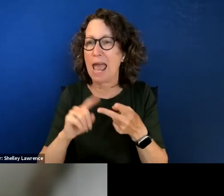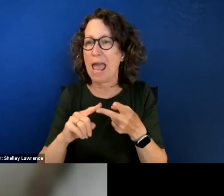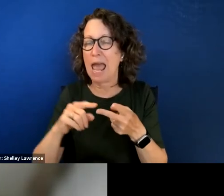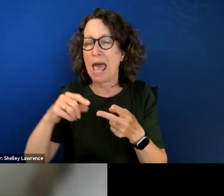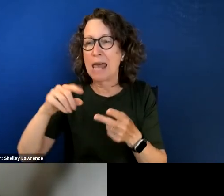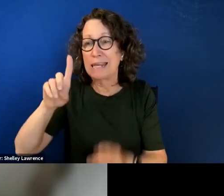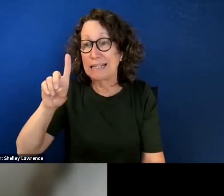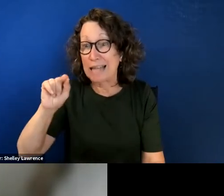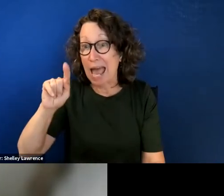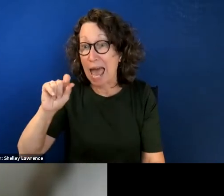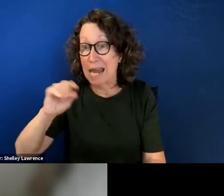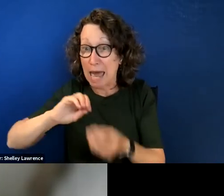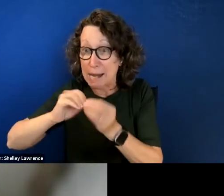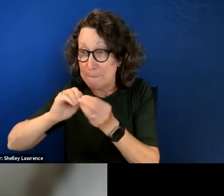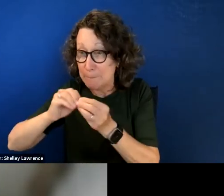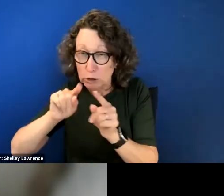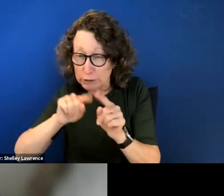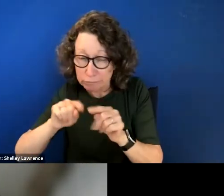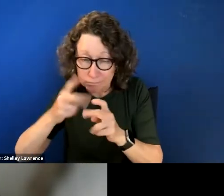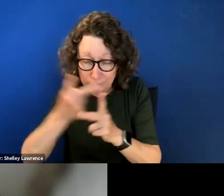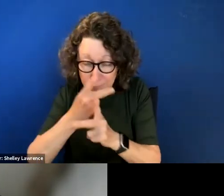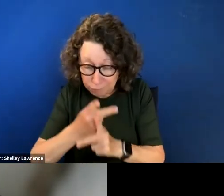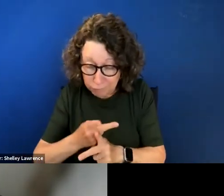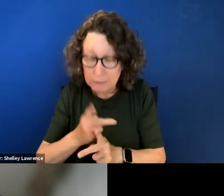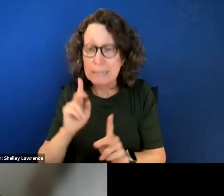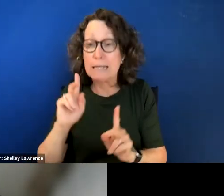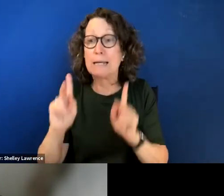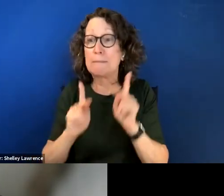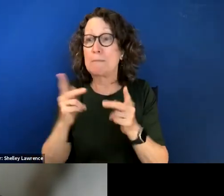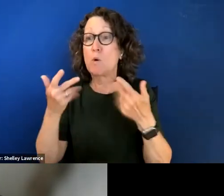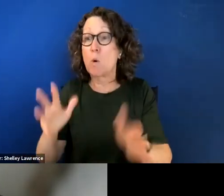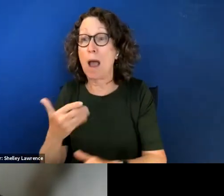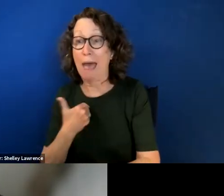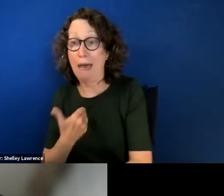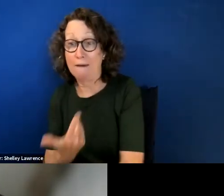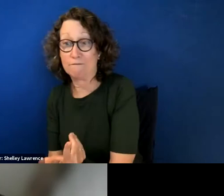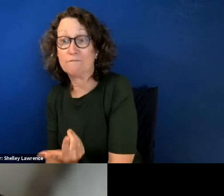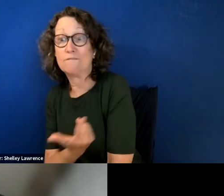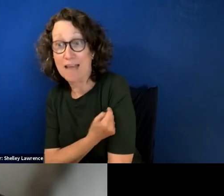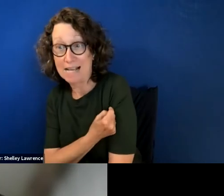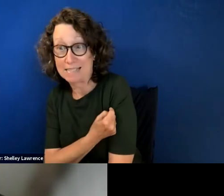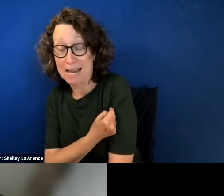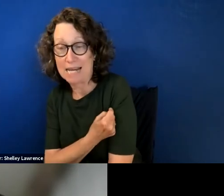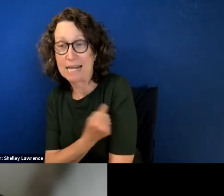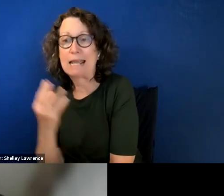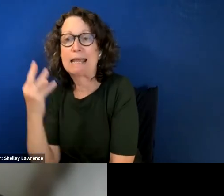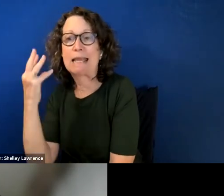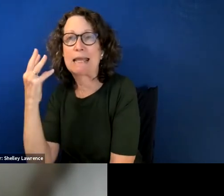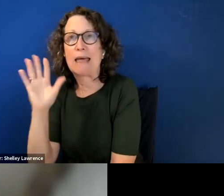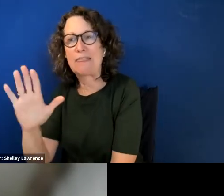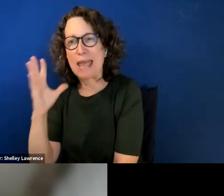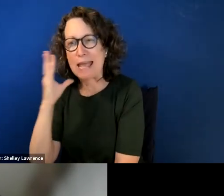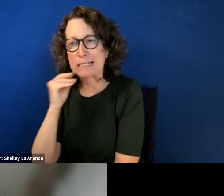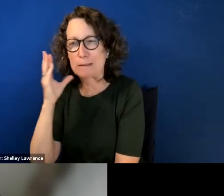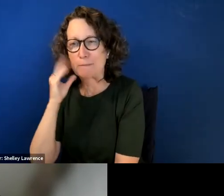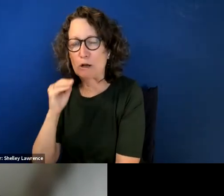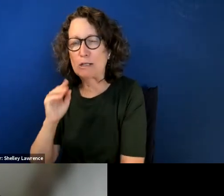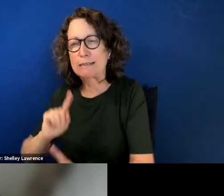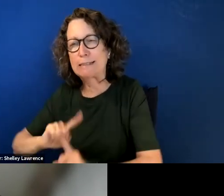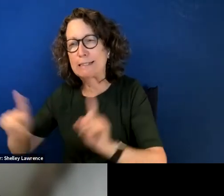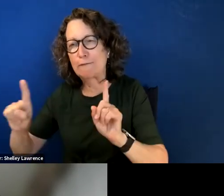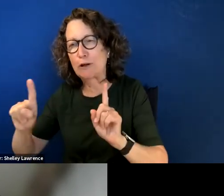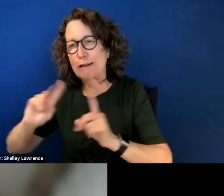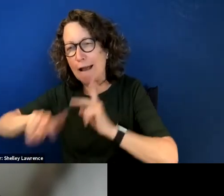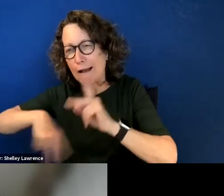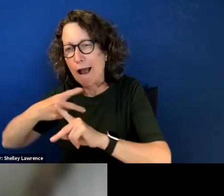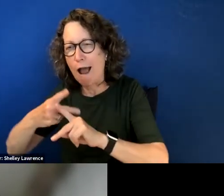quantitative data that those who are vaccinated experience a much different